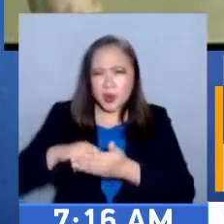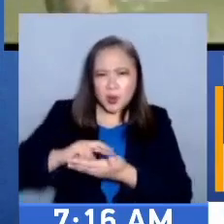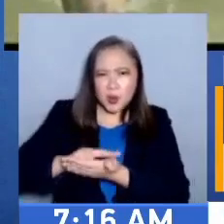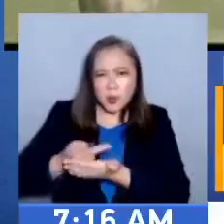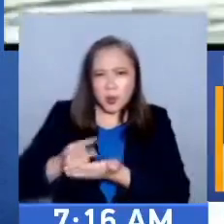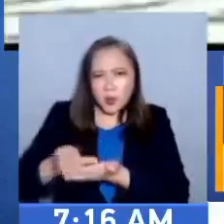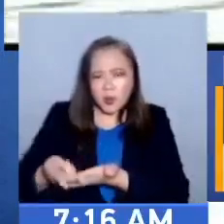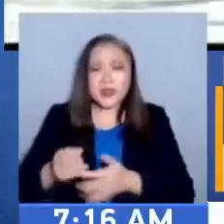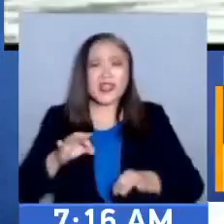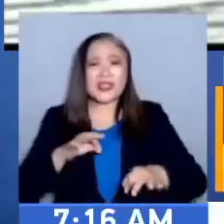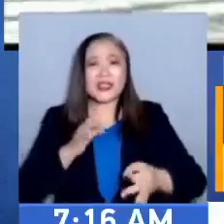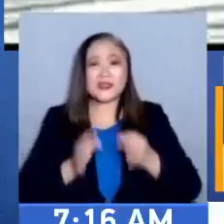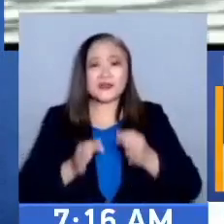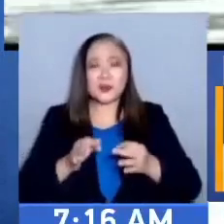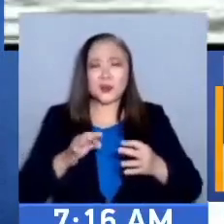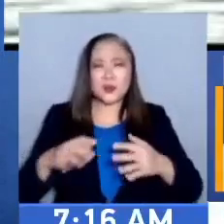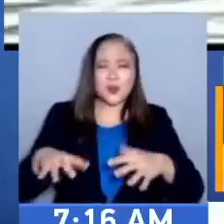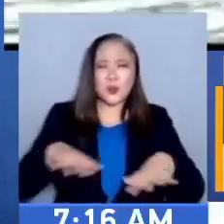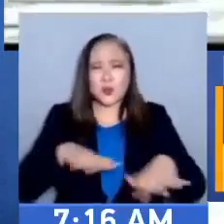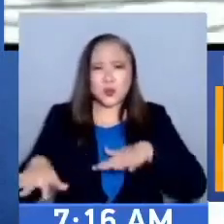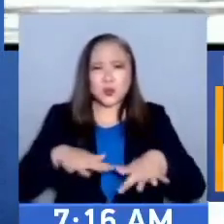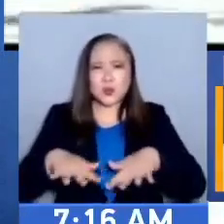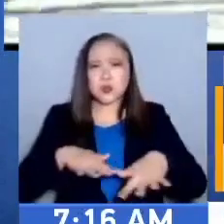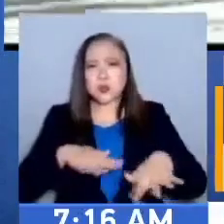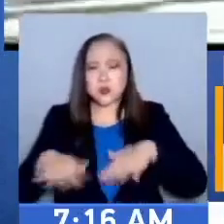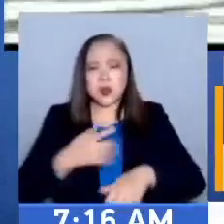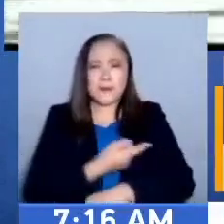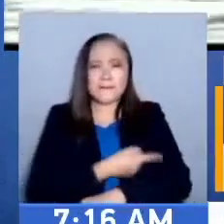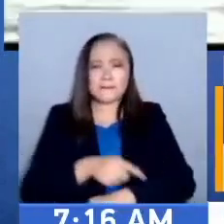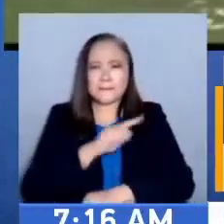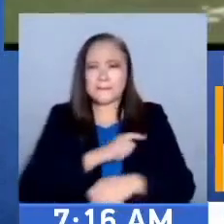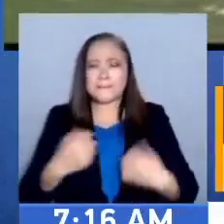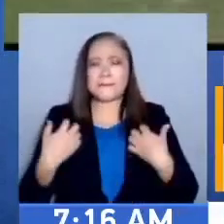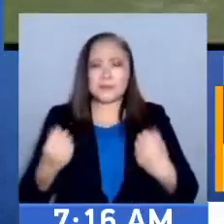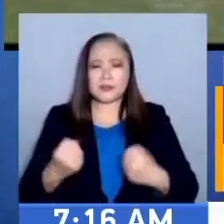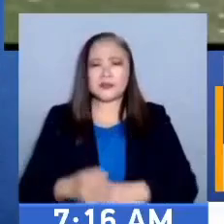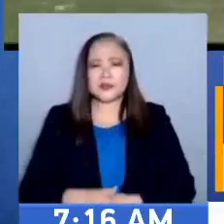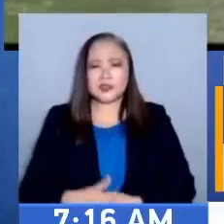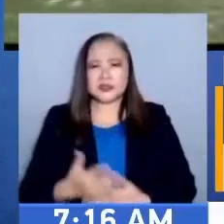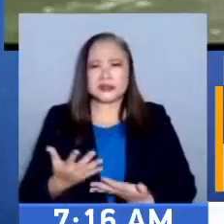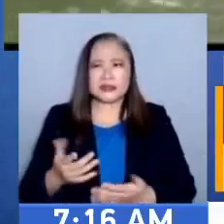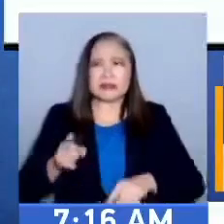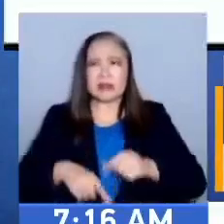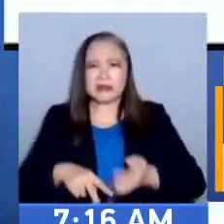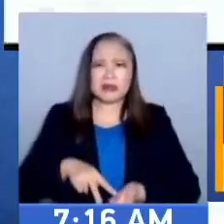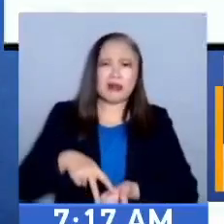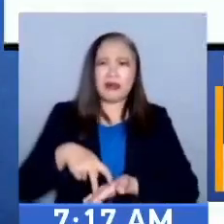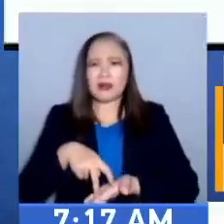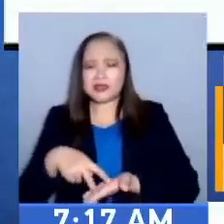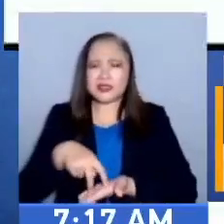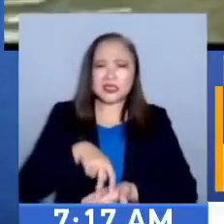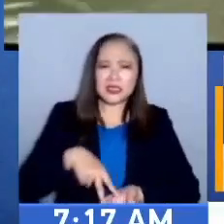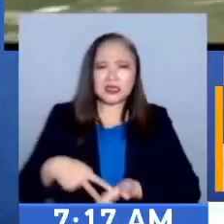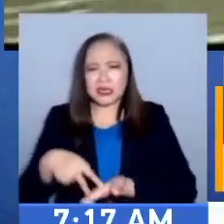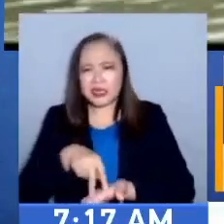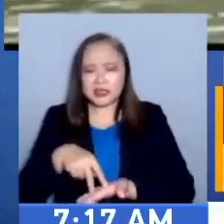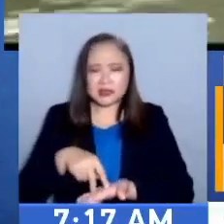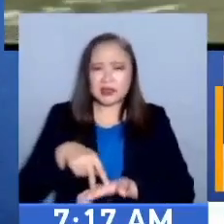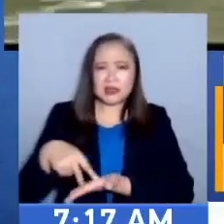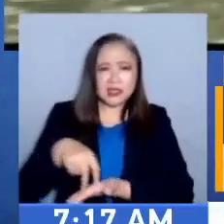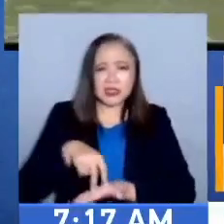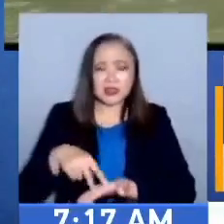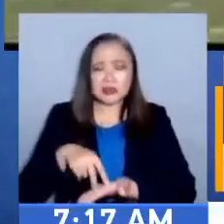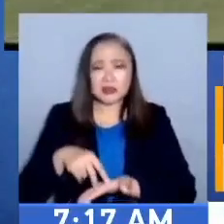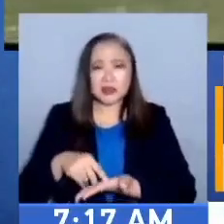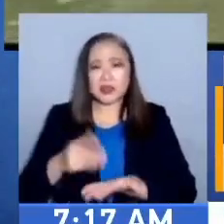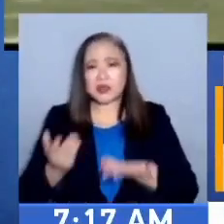kapag may strong shaking and Uh na halos hindi ka na makatayo and there is a sudden Retreat of se